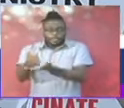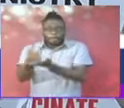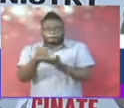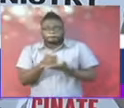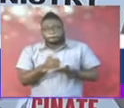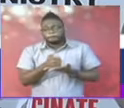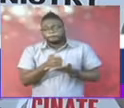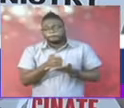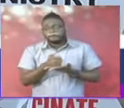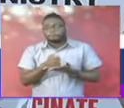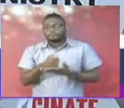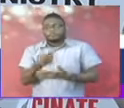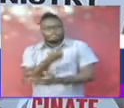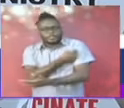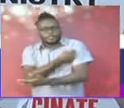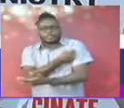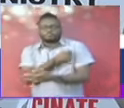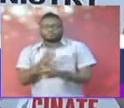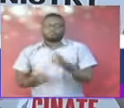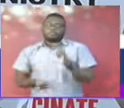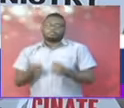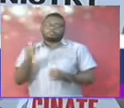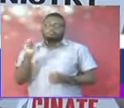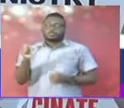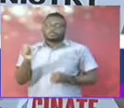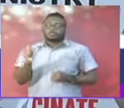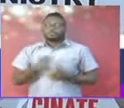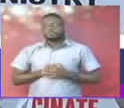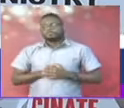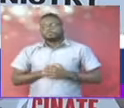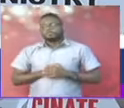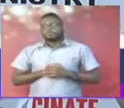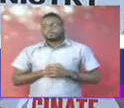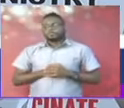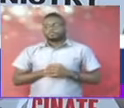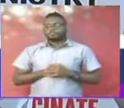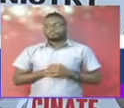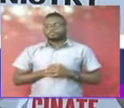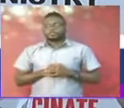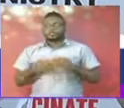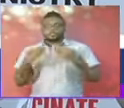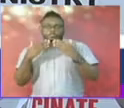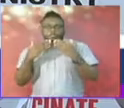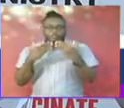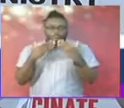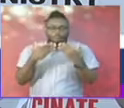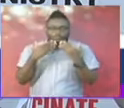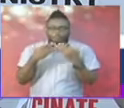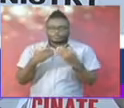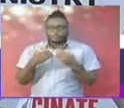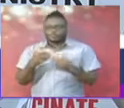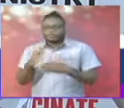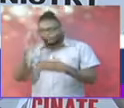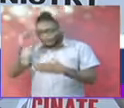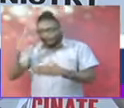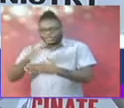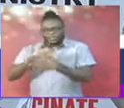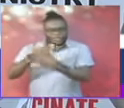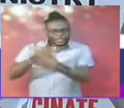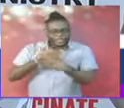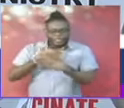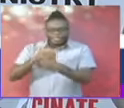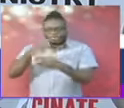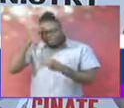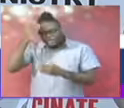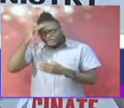We thank Ms. Guerra for sharing her experience with us, and we do hope that her testimony encourages all those